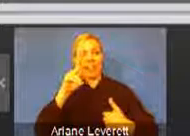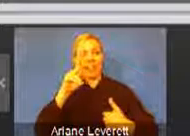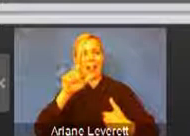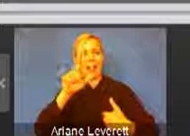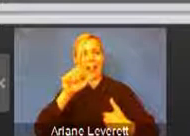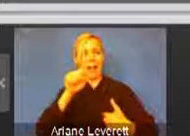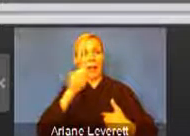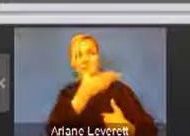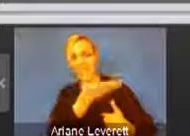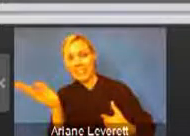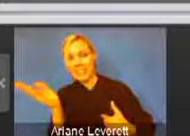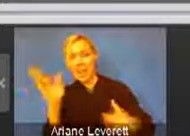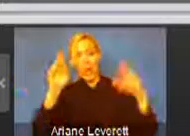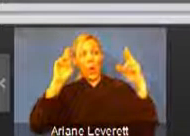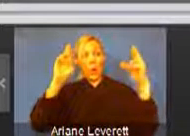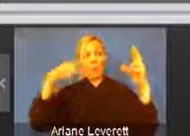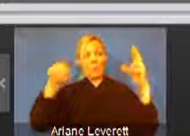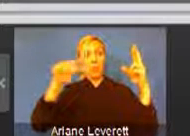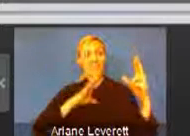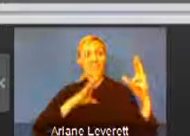Hope you are fine and awake.